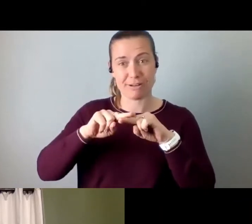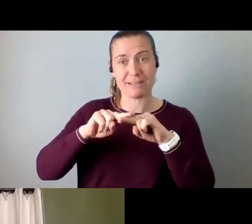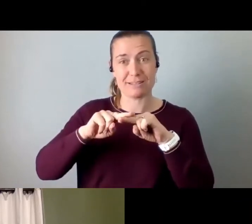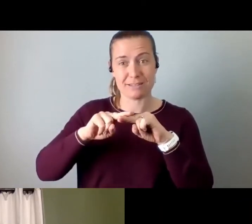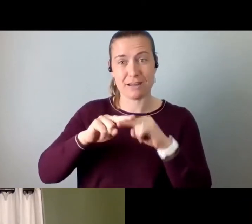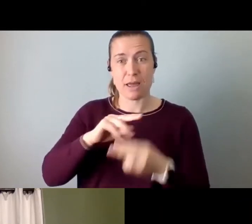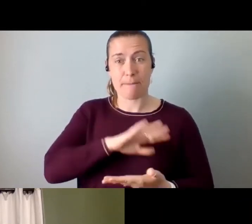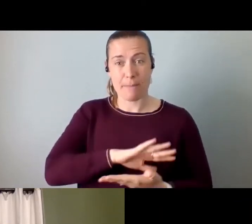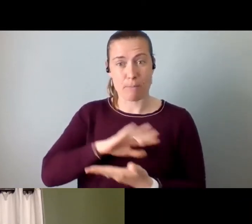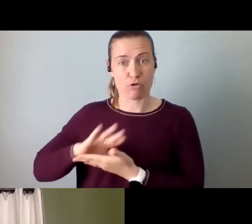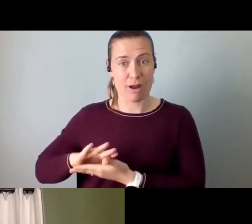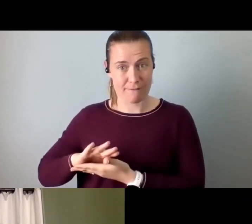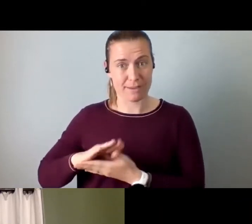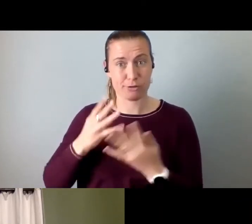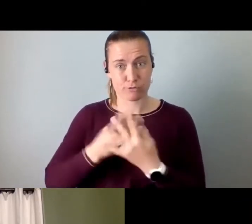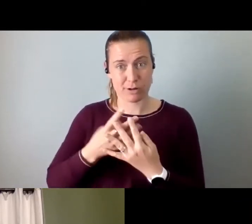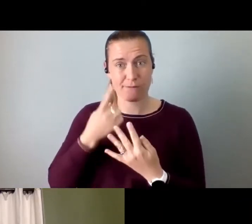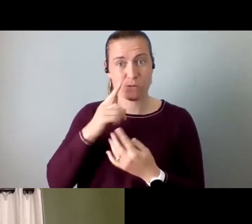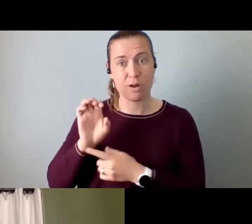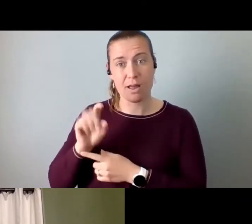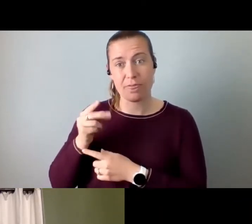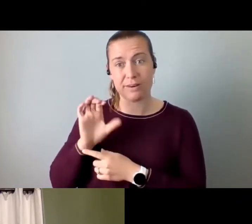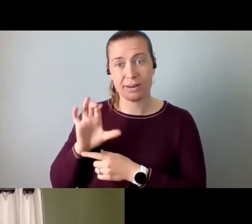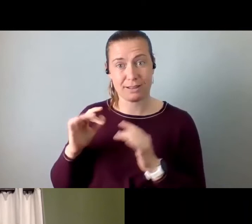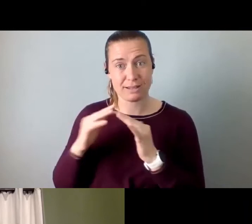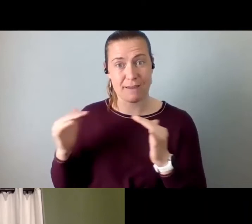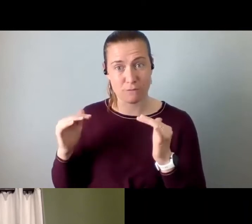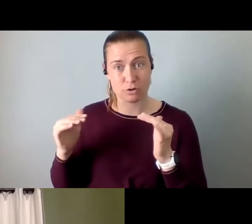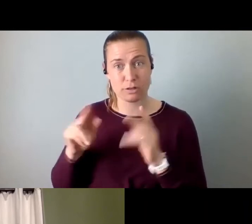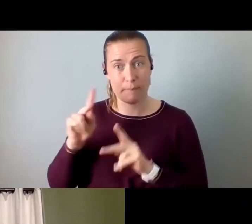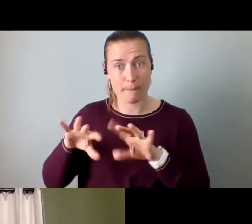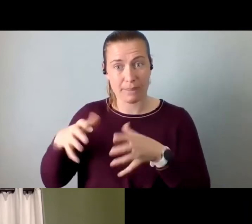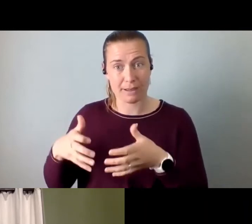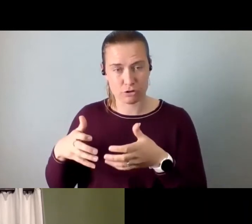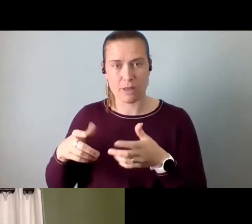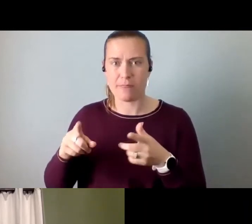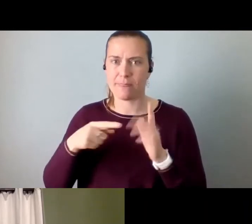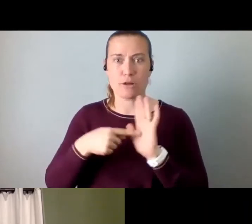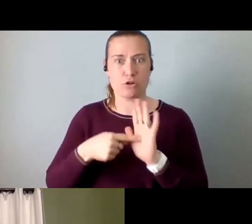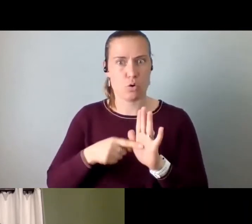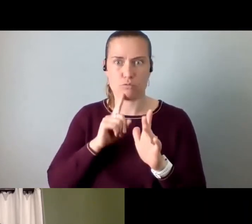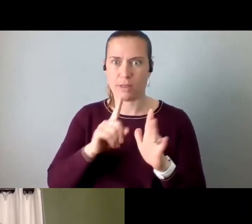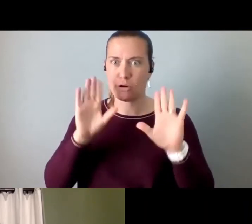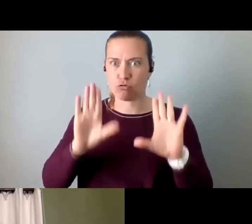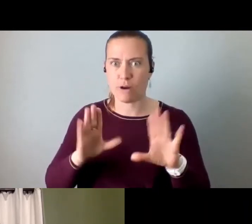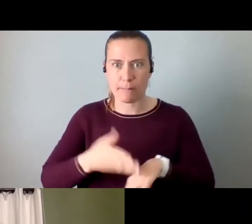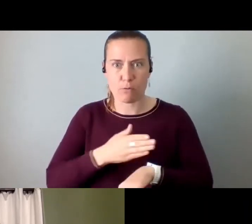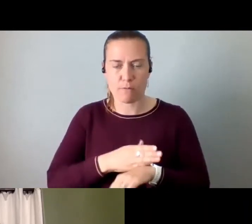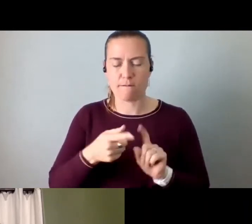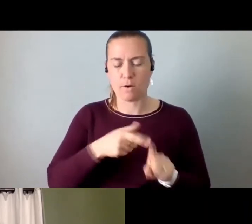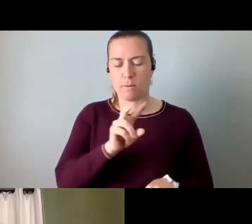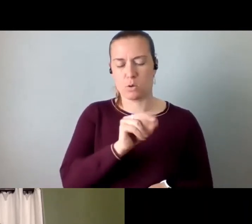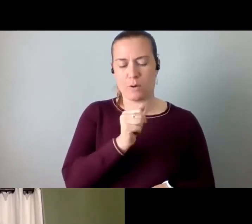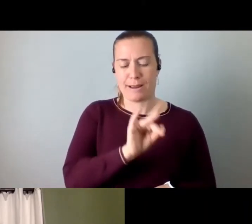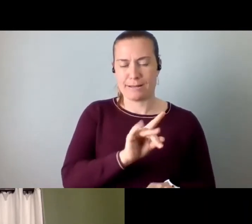in ethnically diverse populations that was really showing great improvements between 2018 and